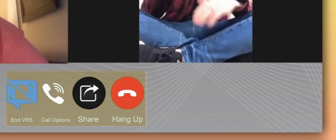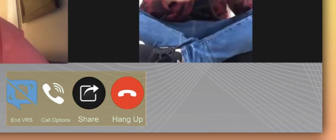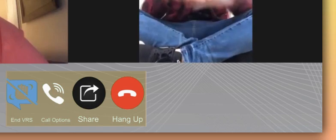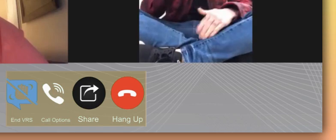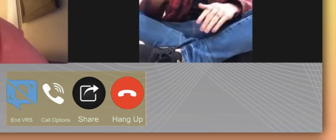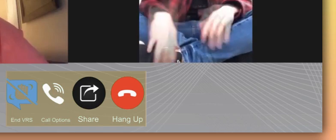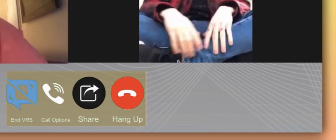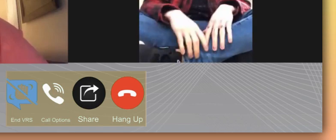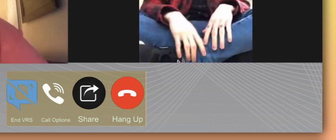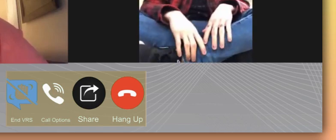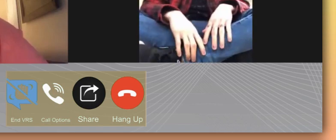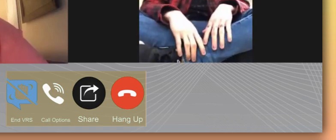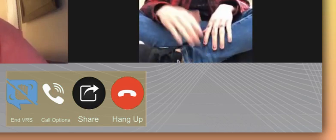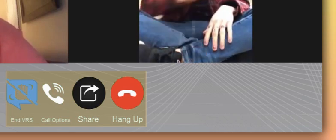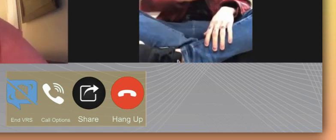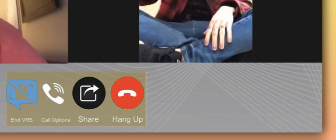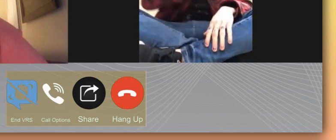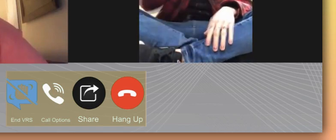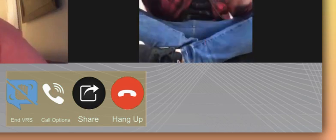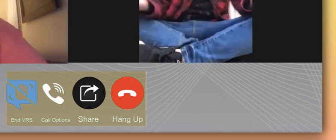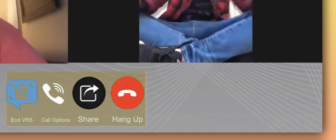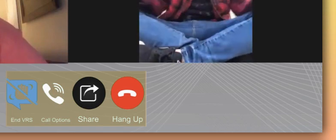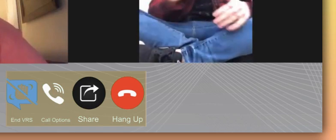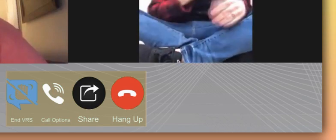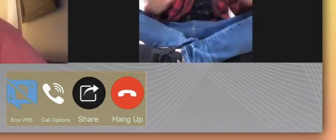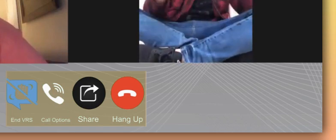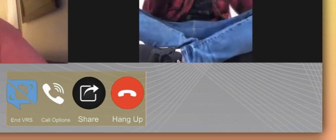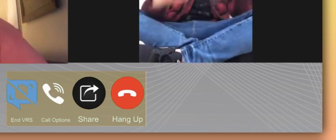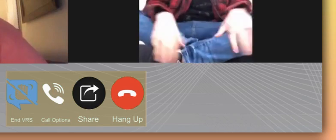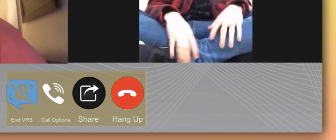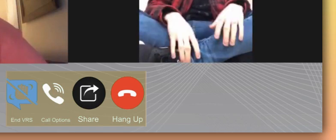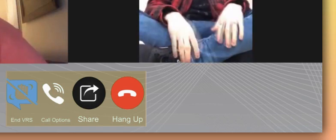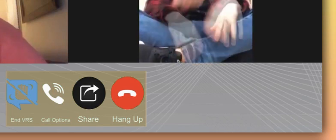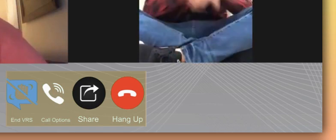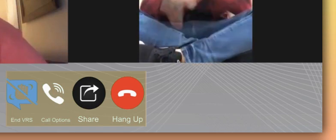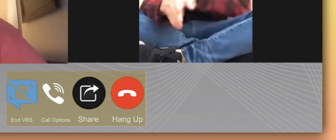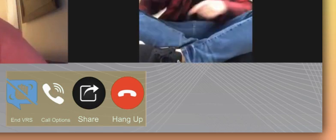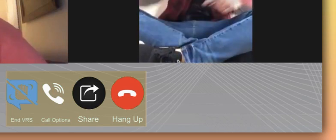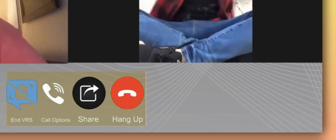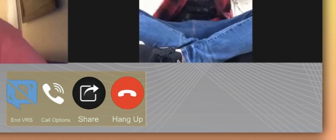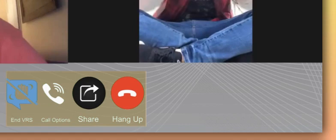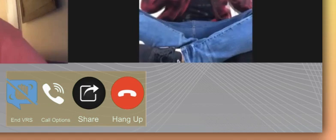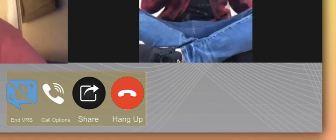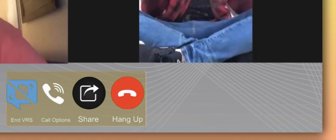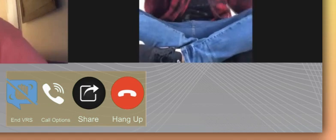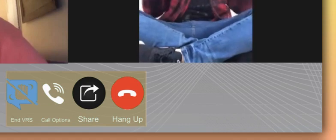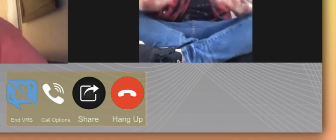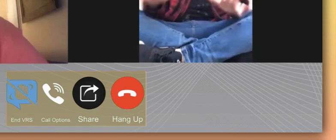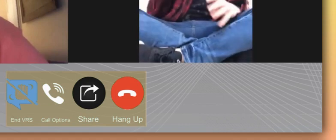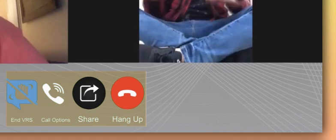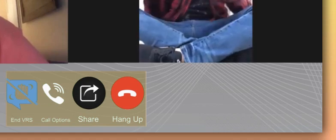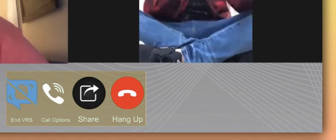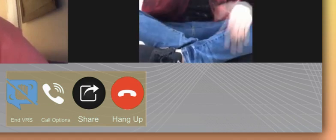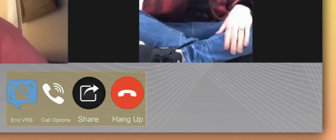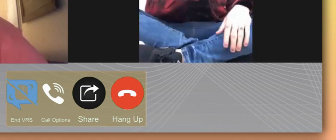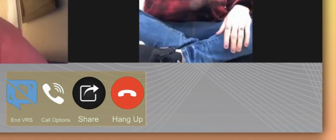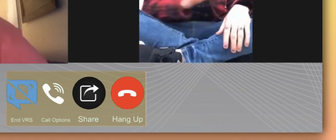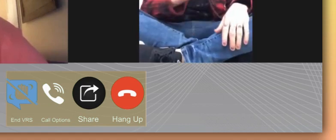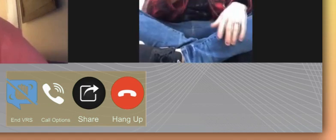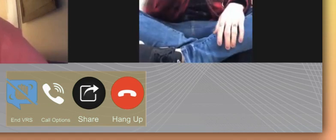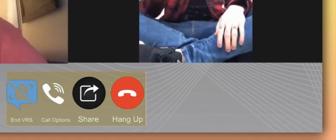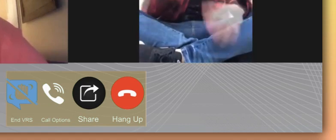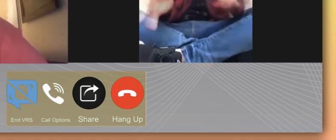are uncomfortable with me because I am the reason she's there in the first place. So I'm even more